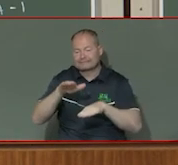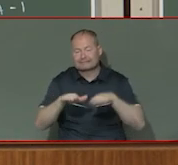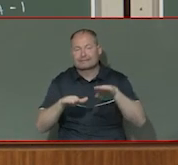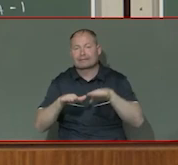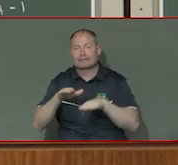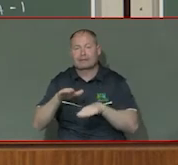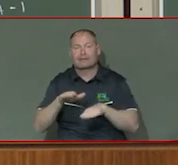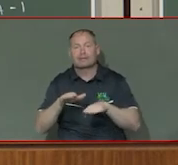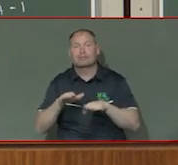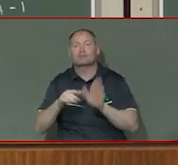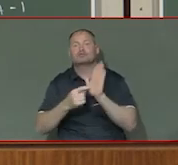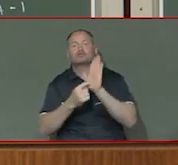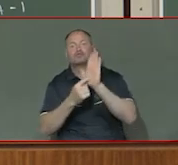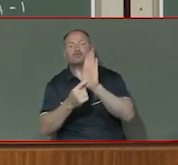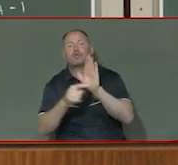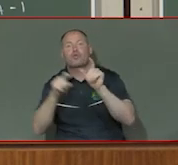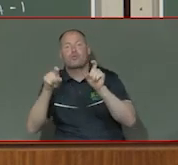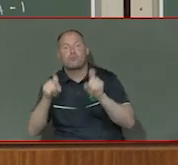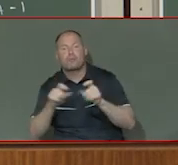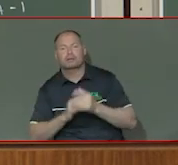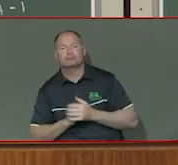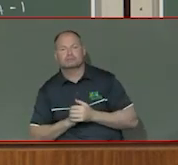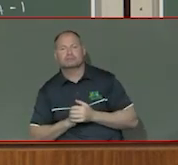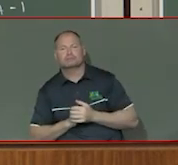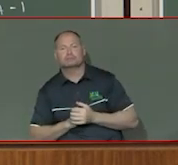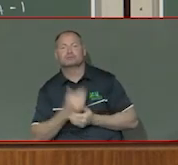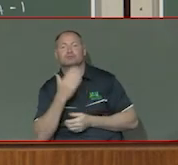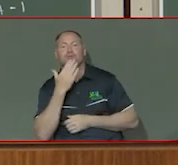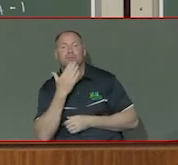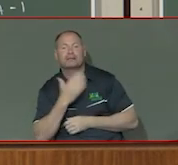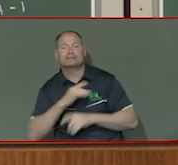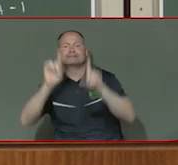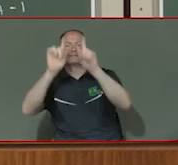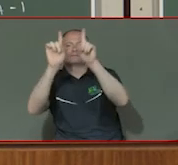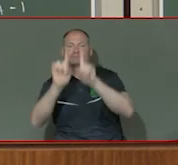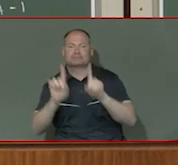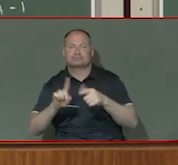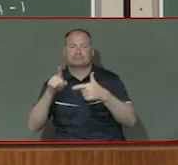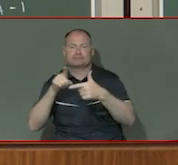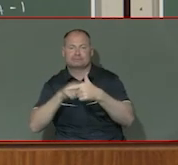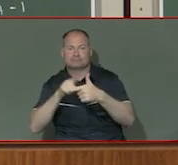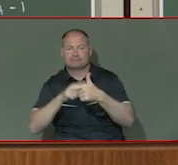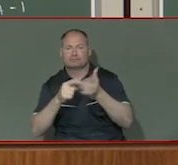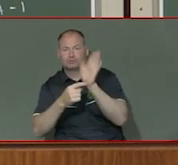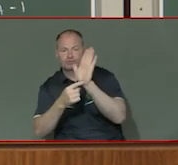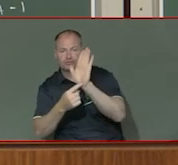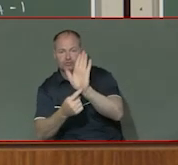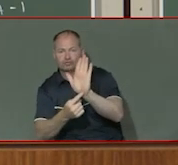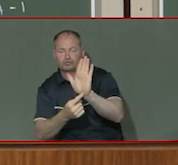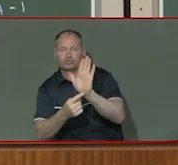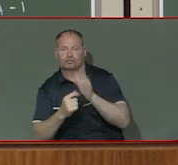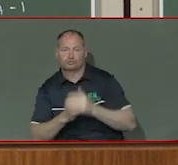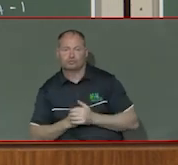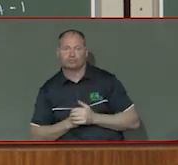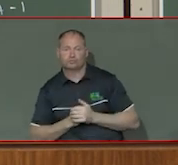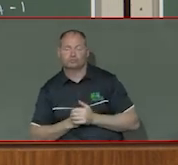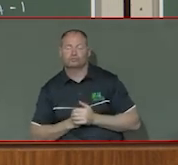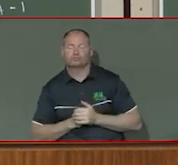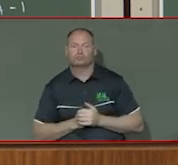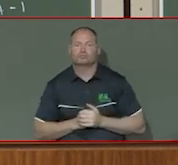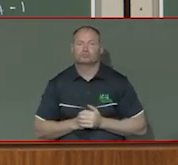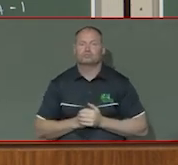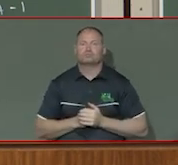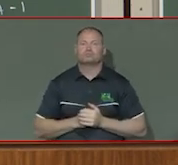calculator, provided you always express your angle as an acute angle. Is that clear? Right,